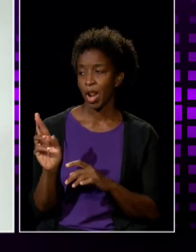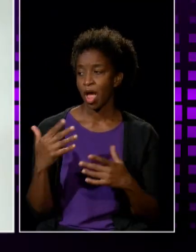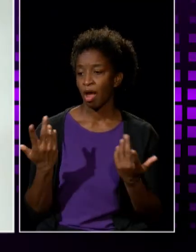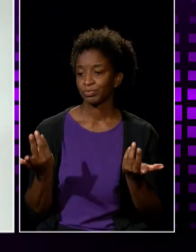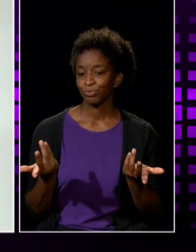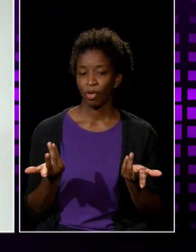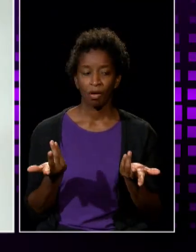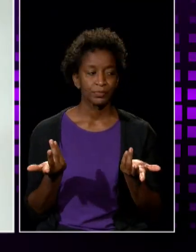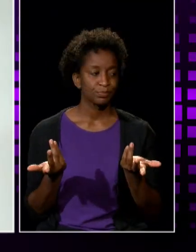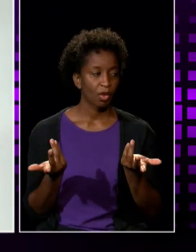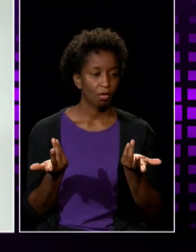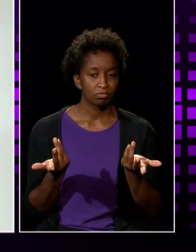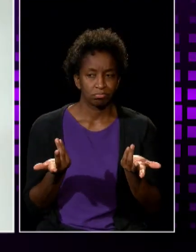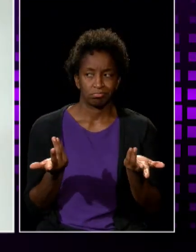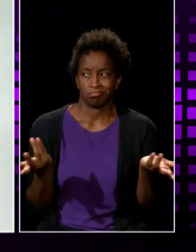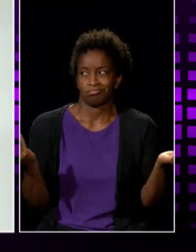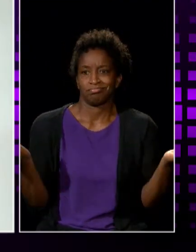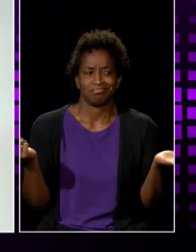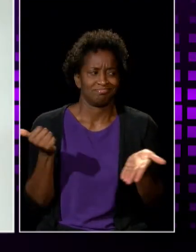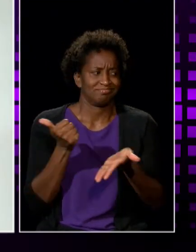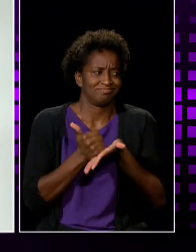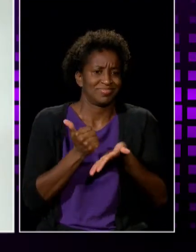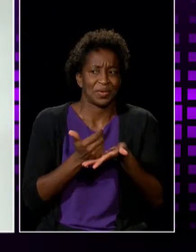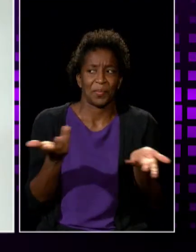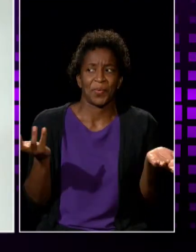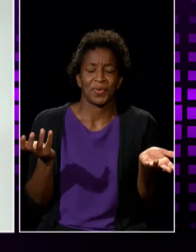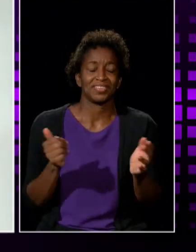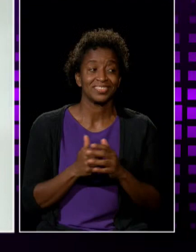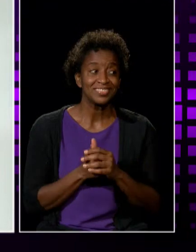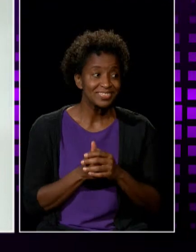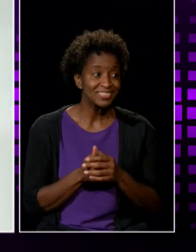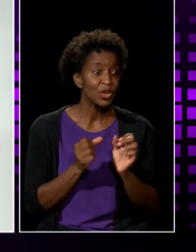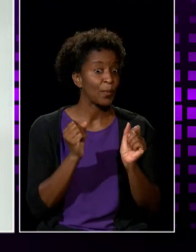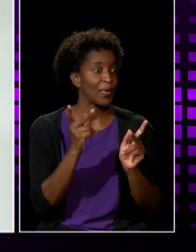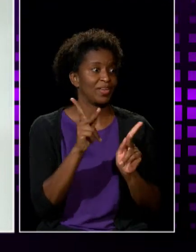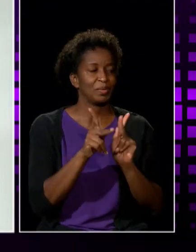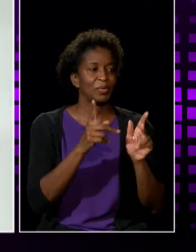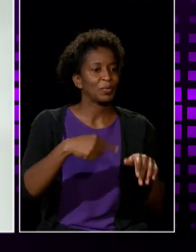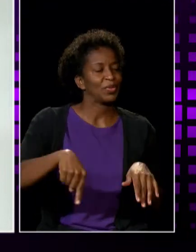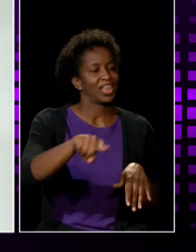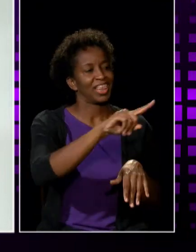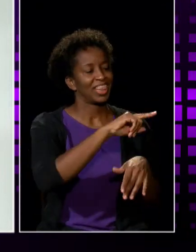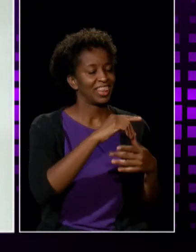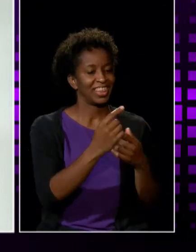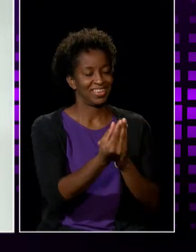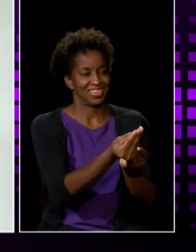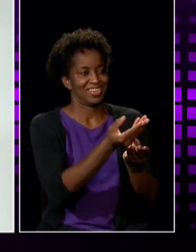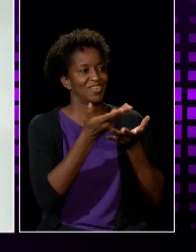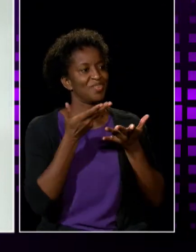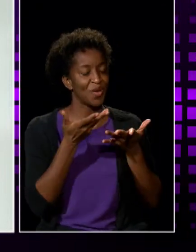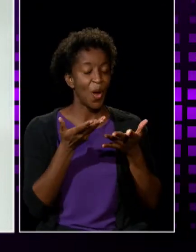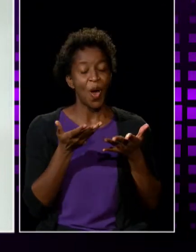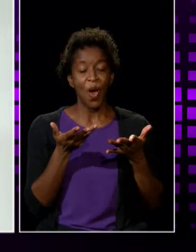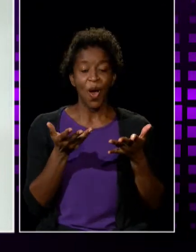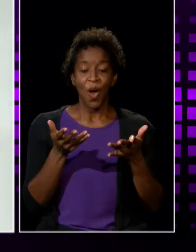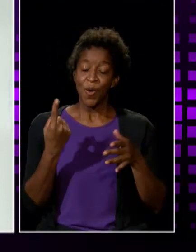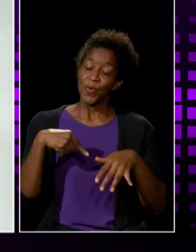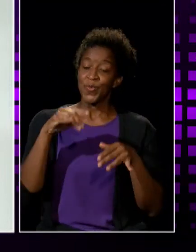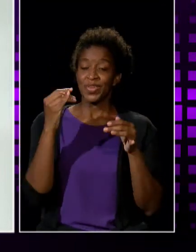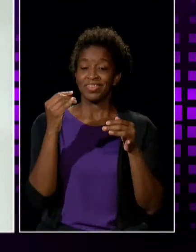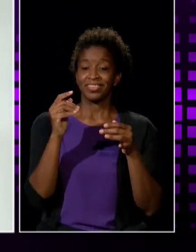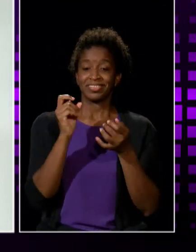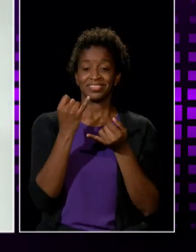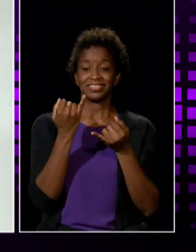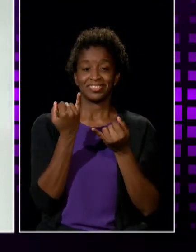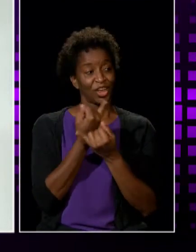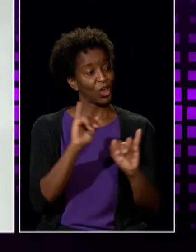to me and say, well, Tyrique, I woke up the Wednesday after independence and I went to work the same way. I am as broke